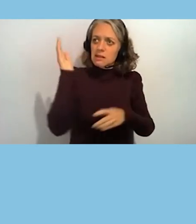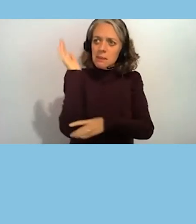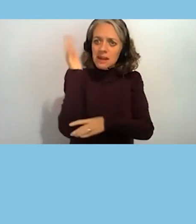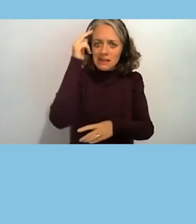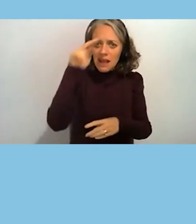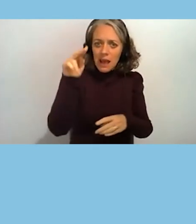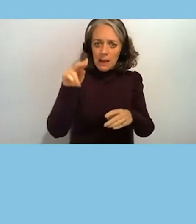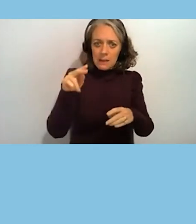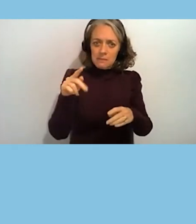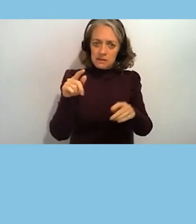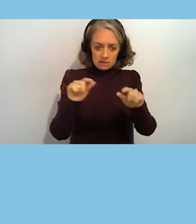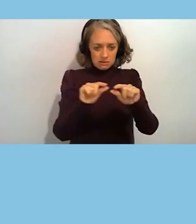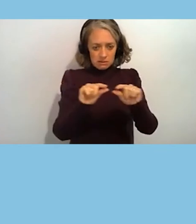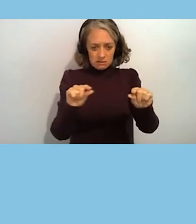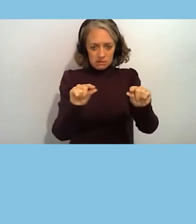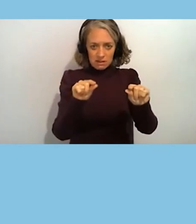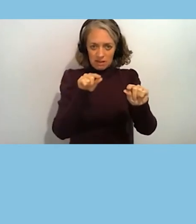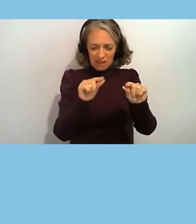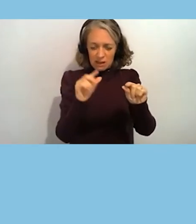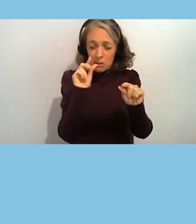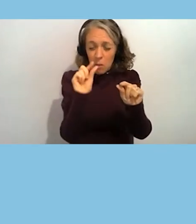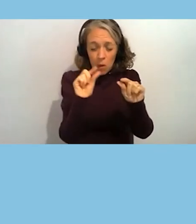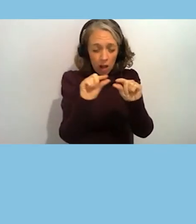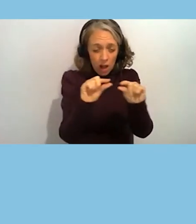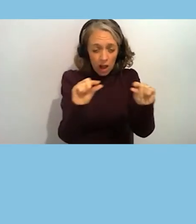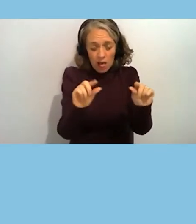available only to sighted people in the small print below